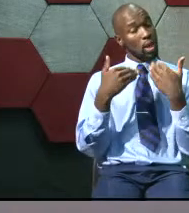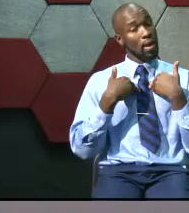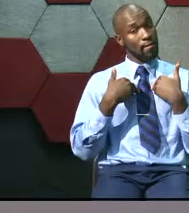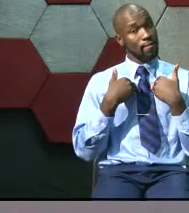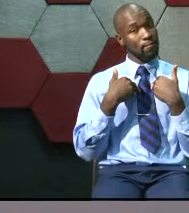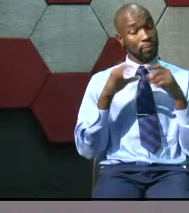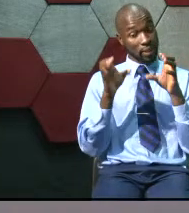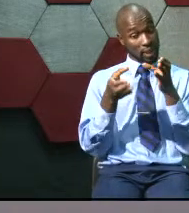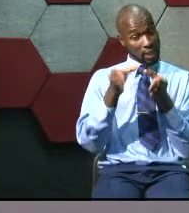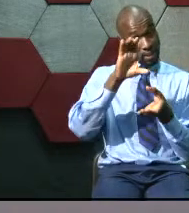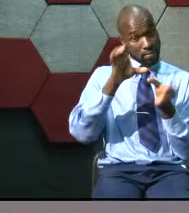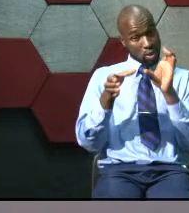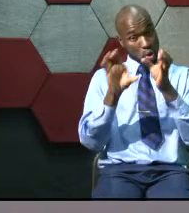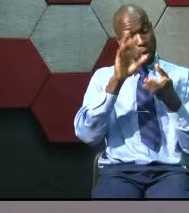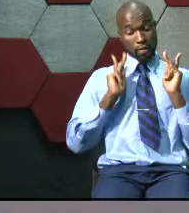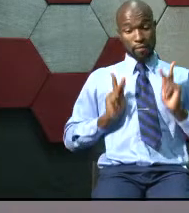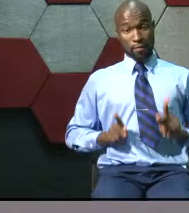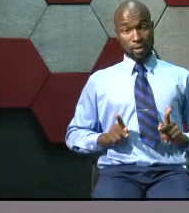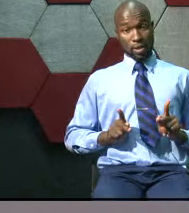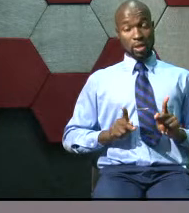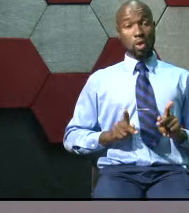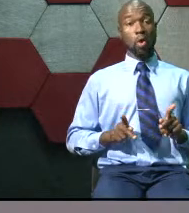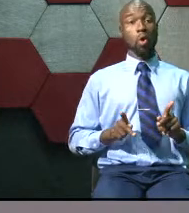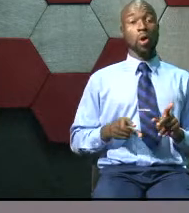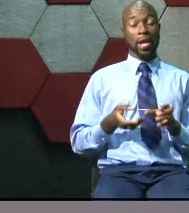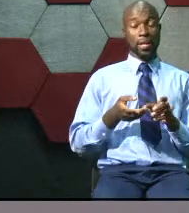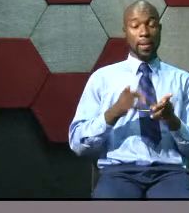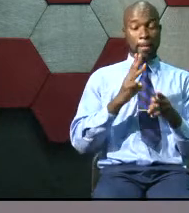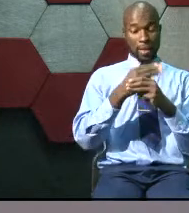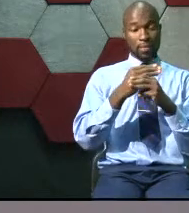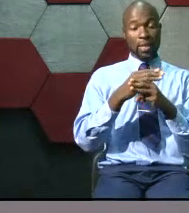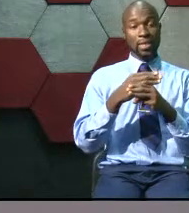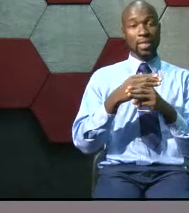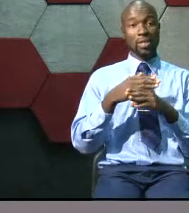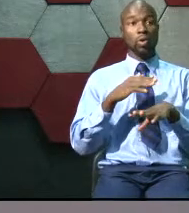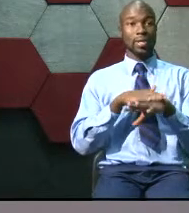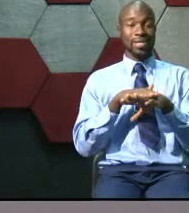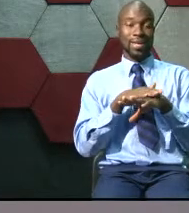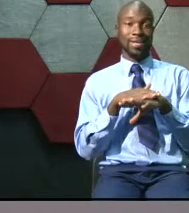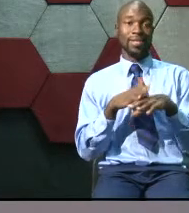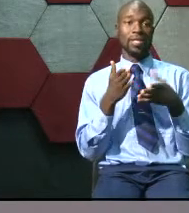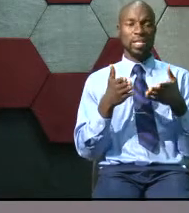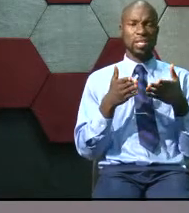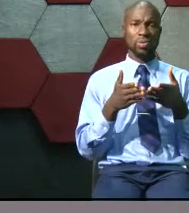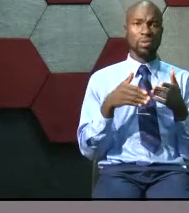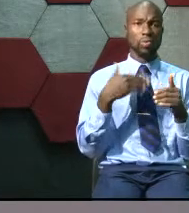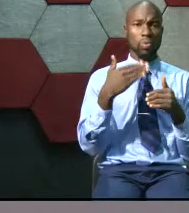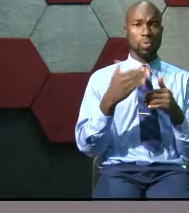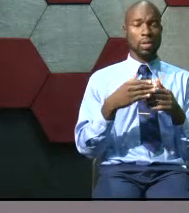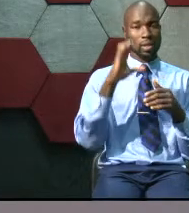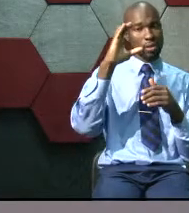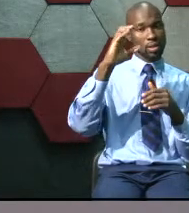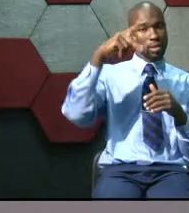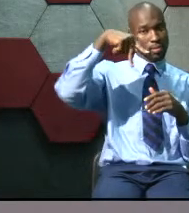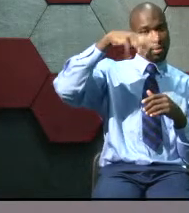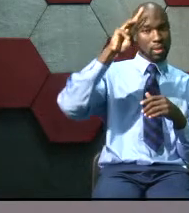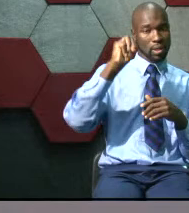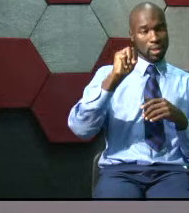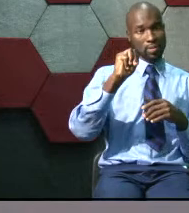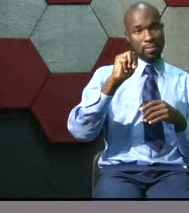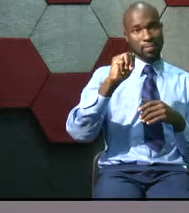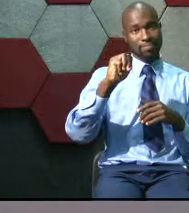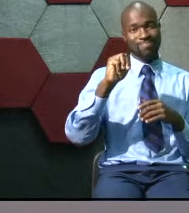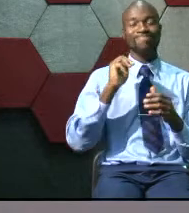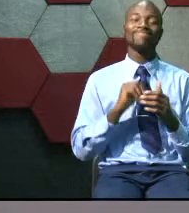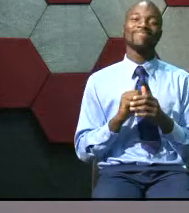the chemical, physical and mathematical sciences category. That one we always abbreviate as CPM. Yeah. It's a